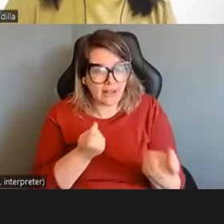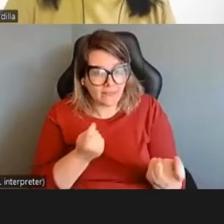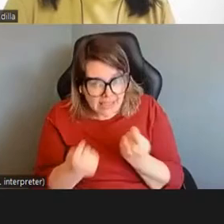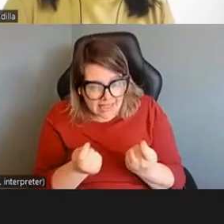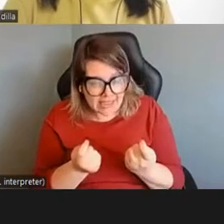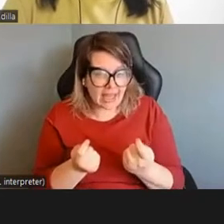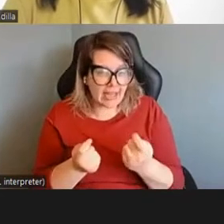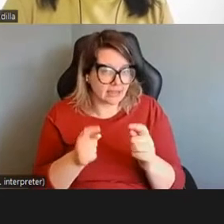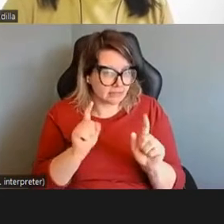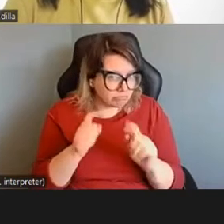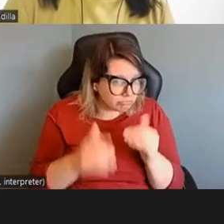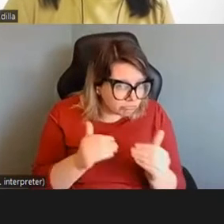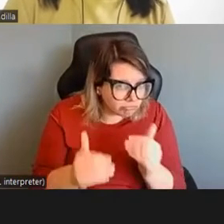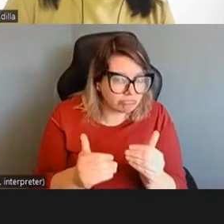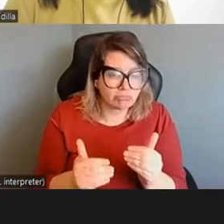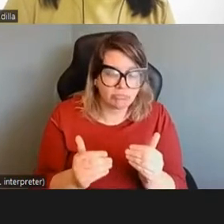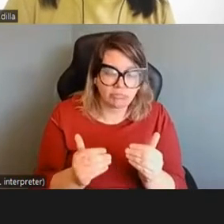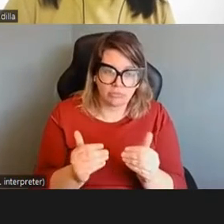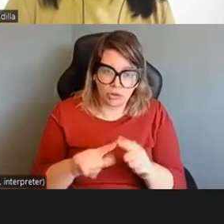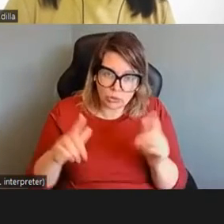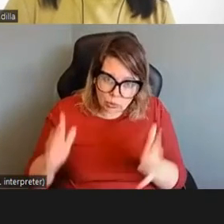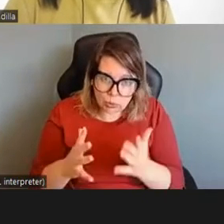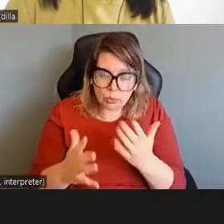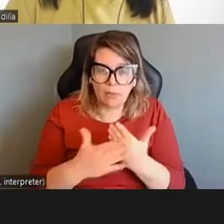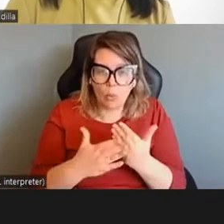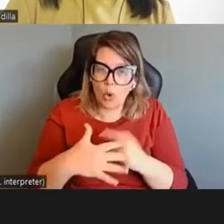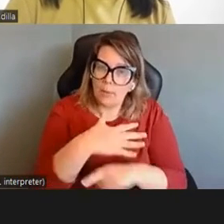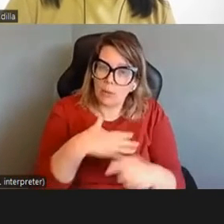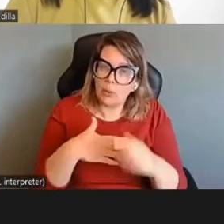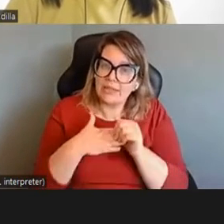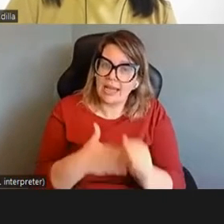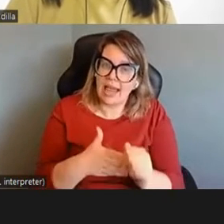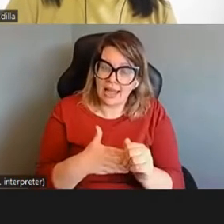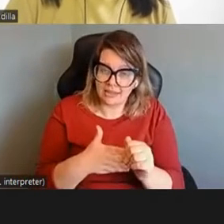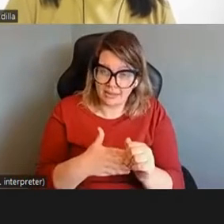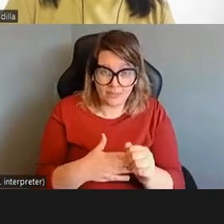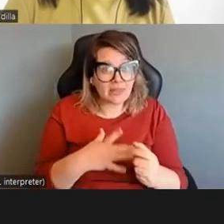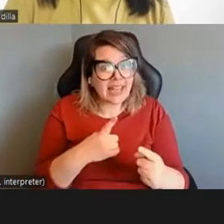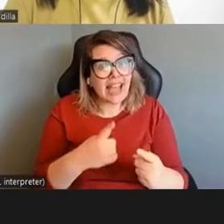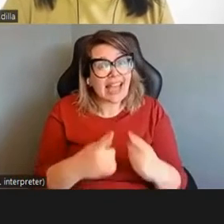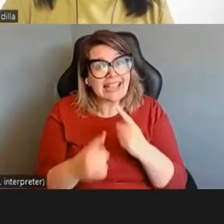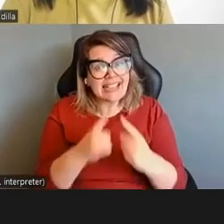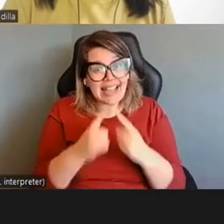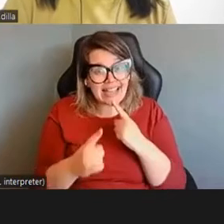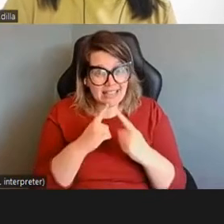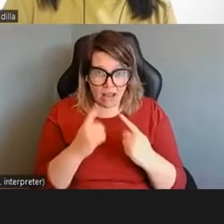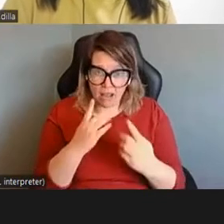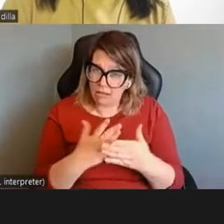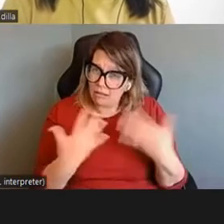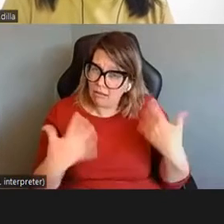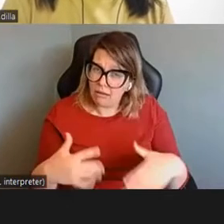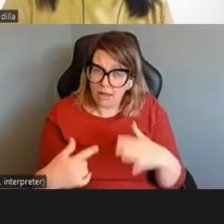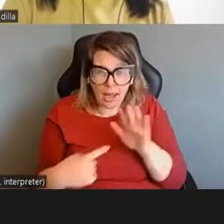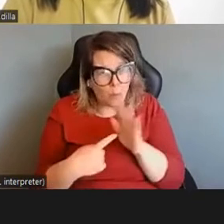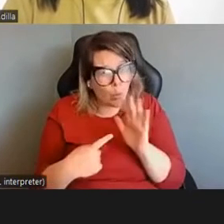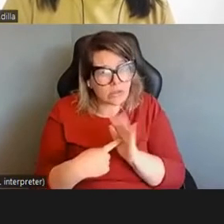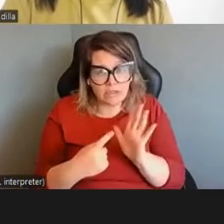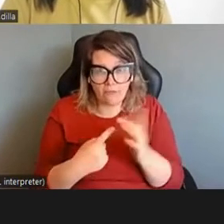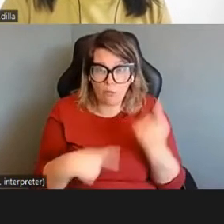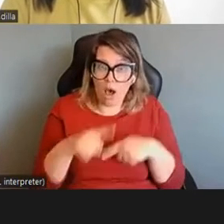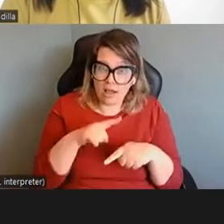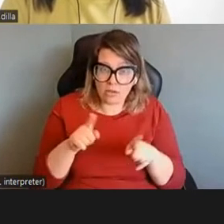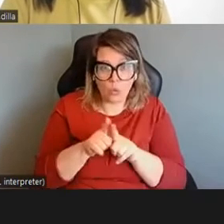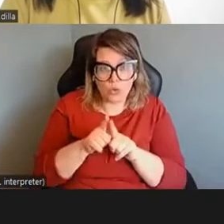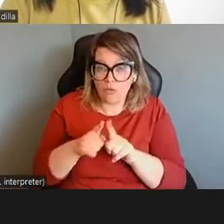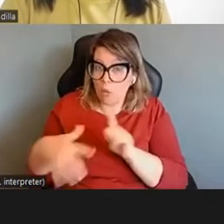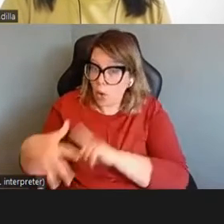community-led M&E. Not only is the power of data increasingly visible and evident to us, but also to our